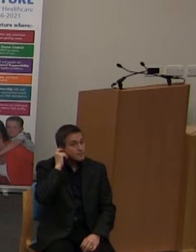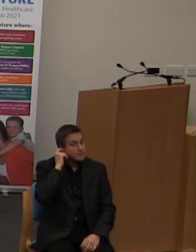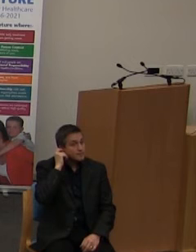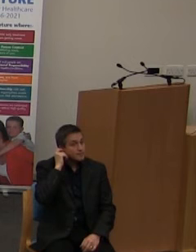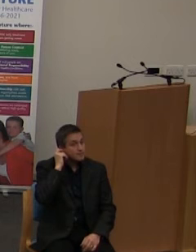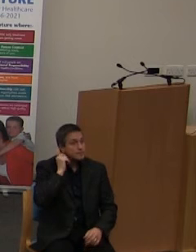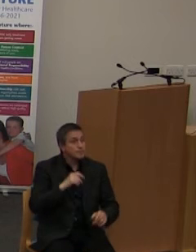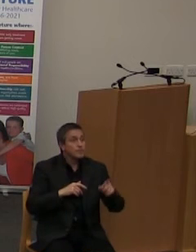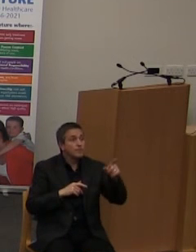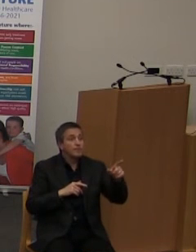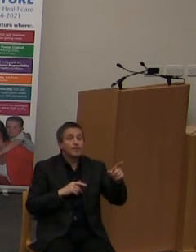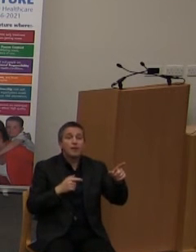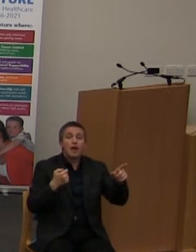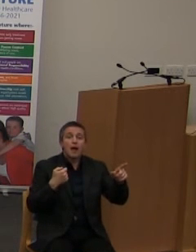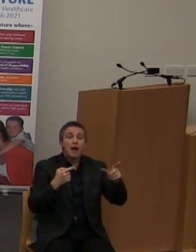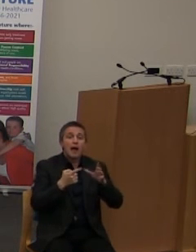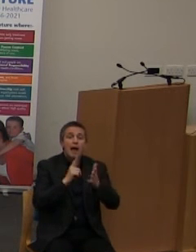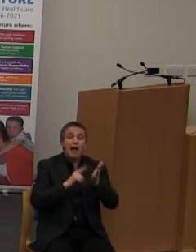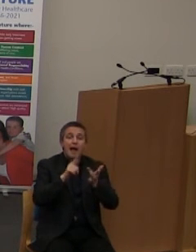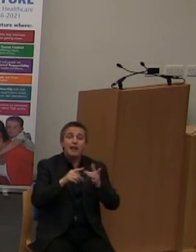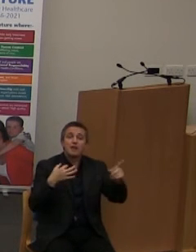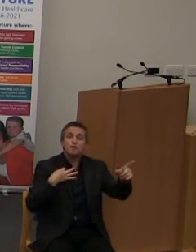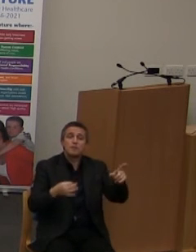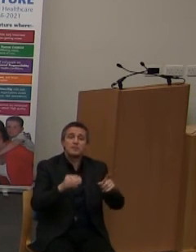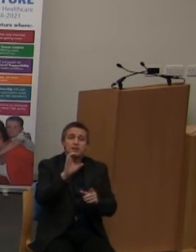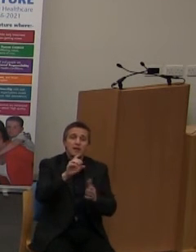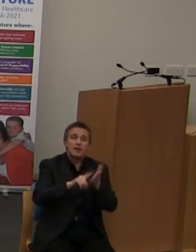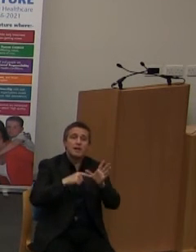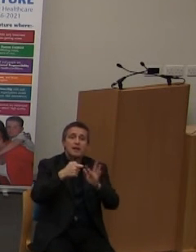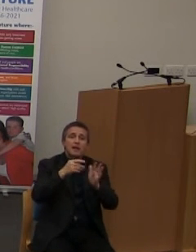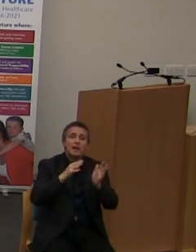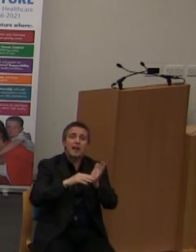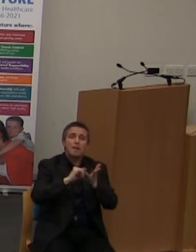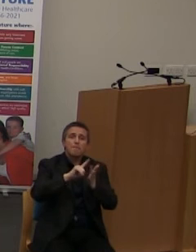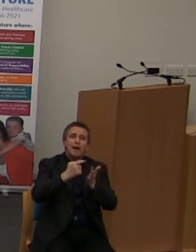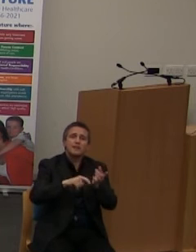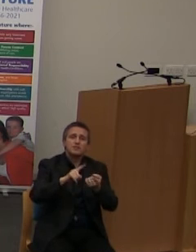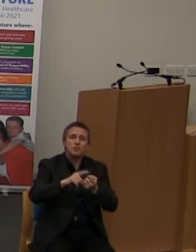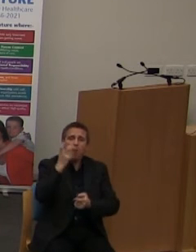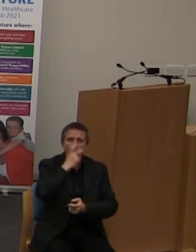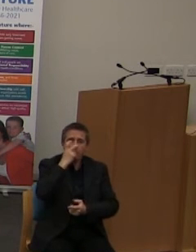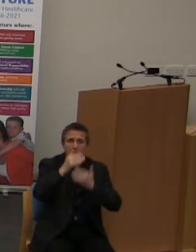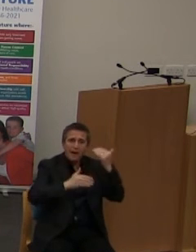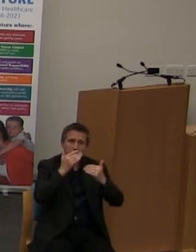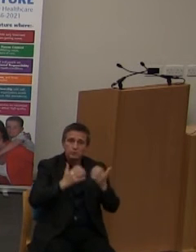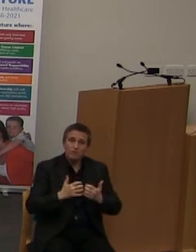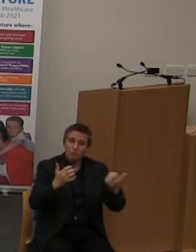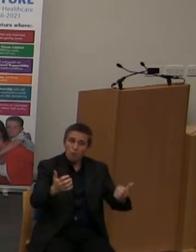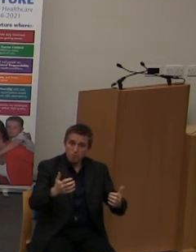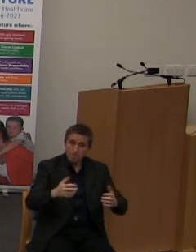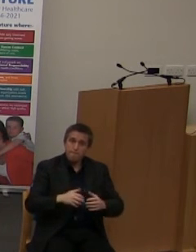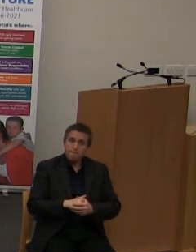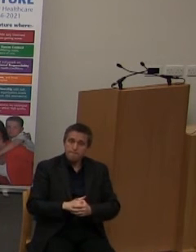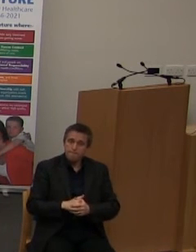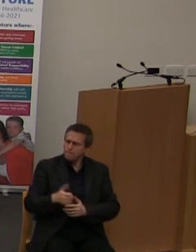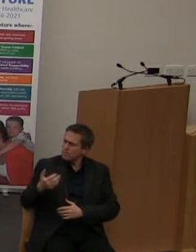I'm Helen Maguire, and I'm representing the Clipman and Shire Older Adults Forum. And I wanted to take up